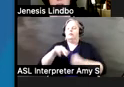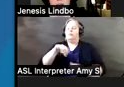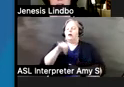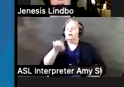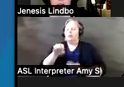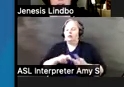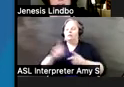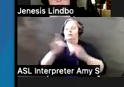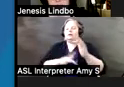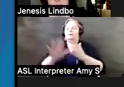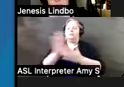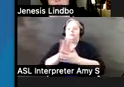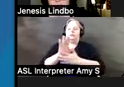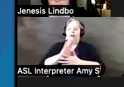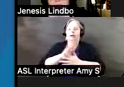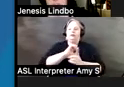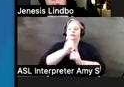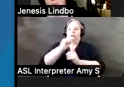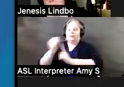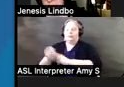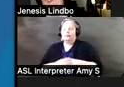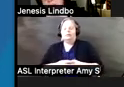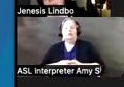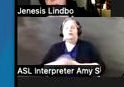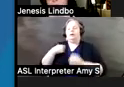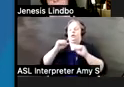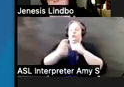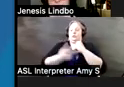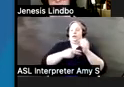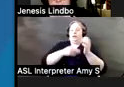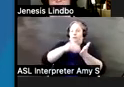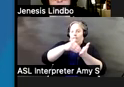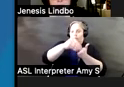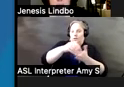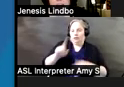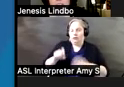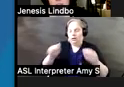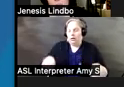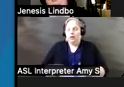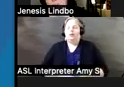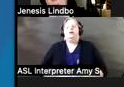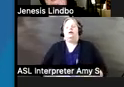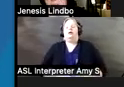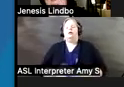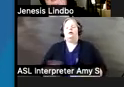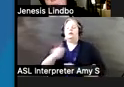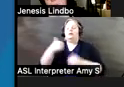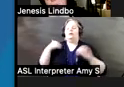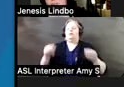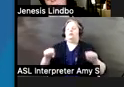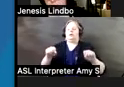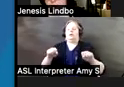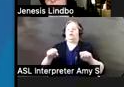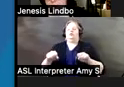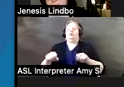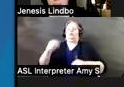sequences? Is there the ability to save frequently and save often? And do you have the ability to reverse